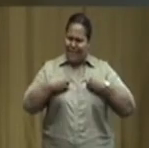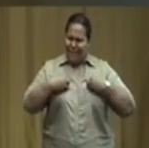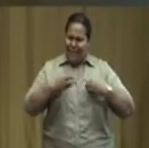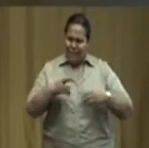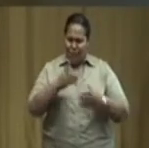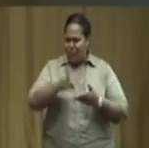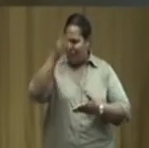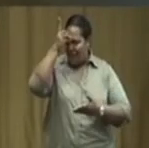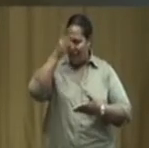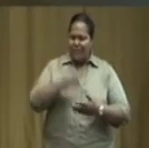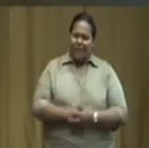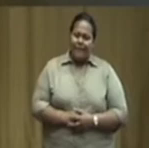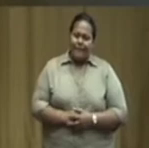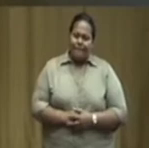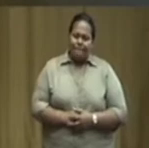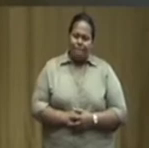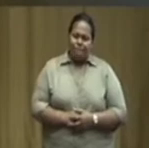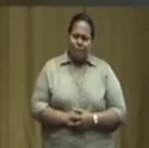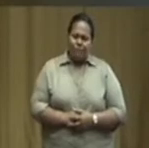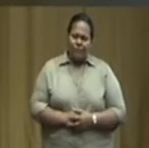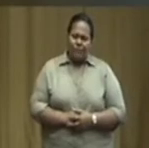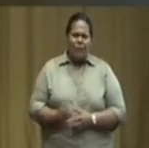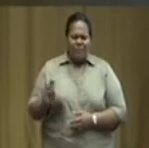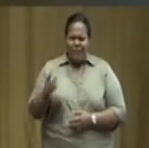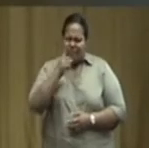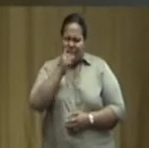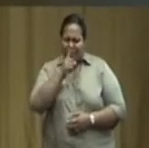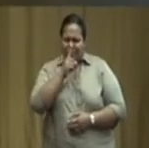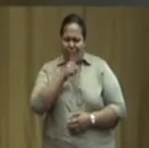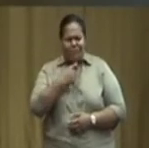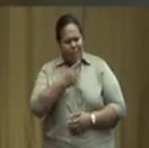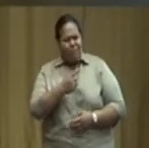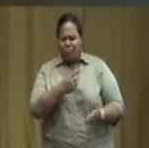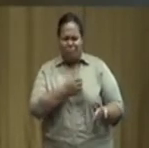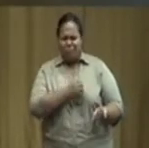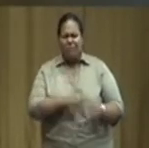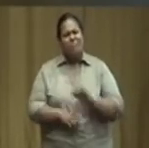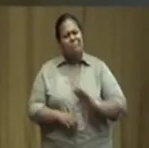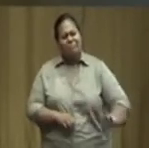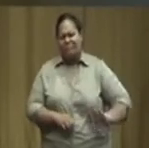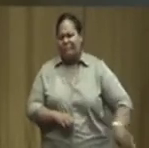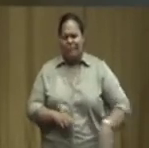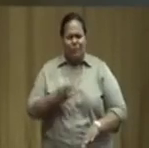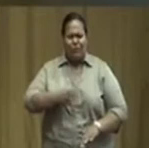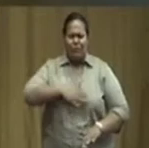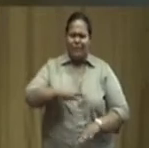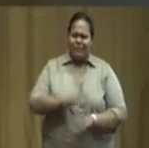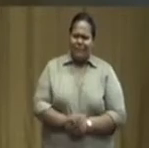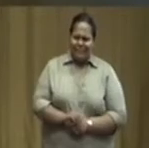however wary we may be of big claims, this is of obvious appeal to us at USP and in the Pacific